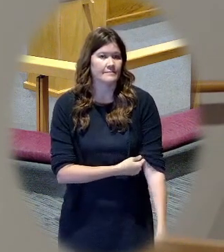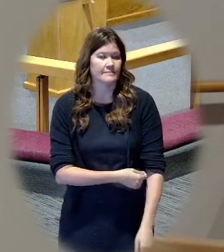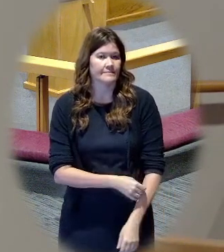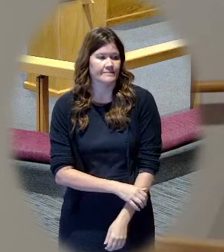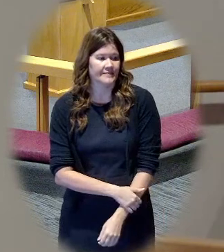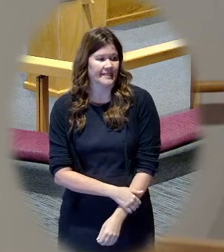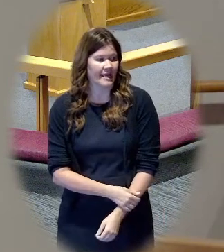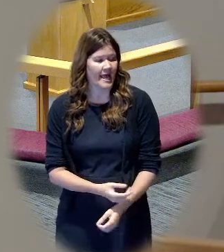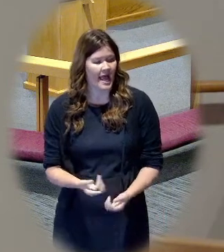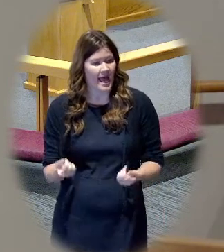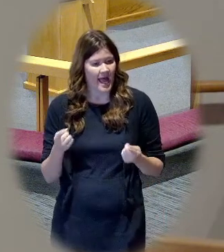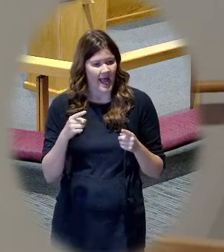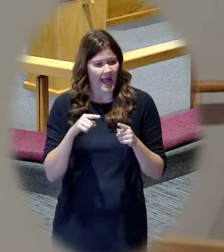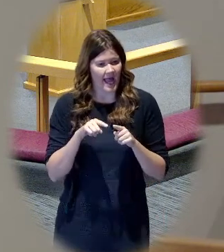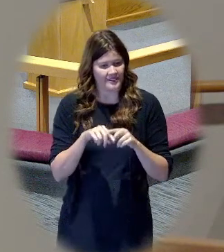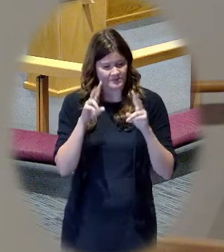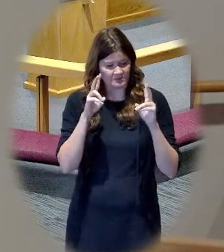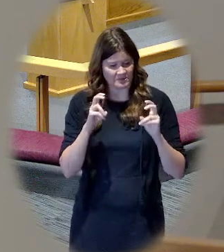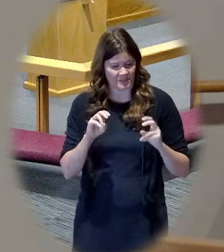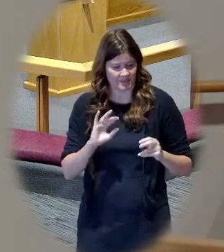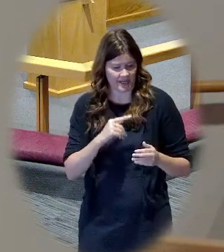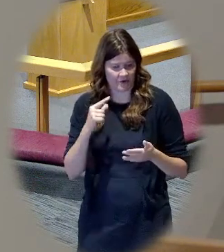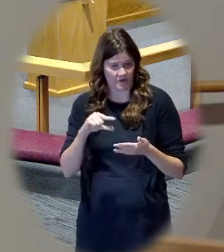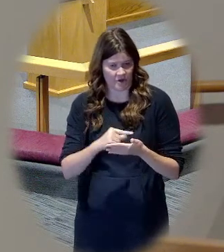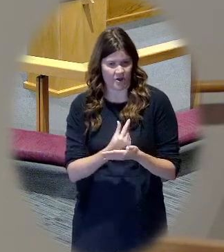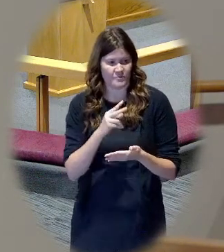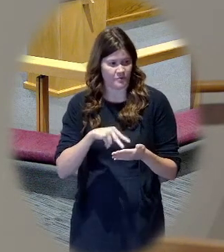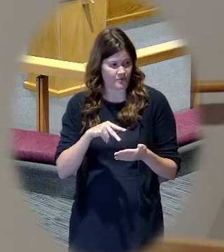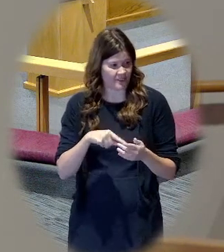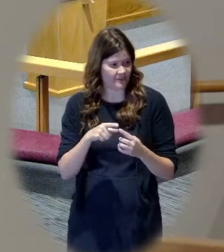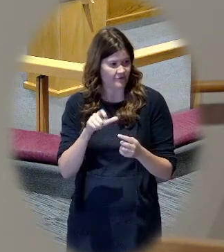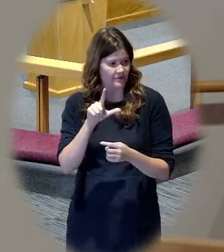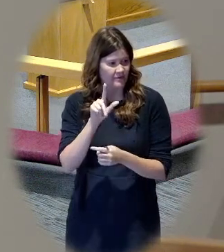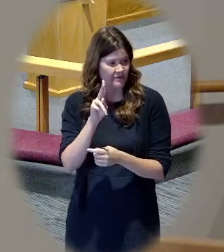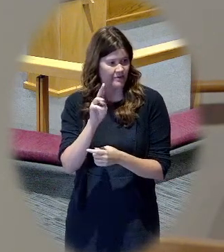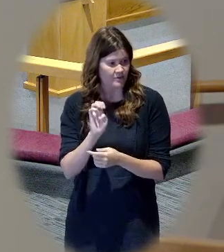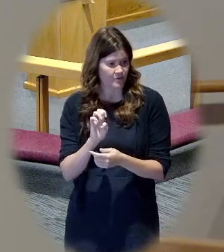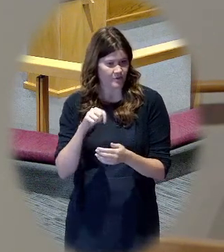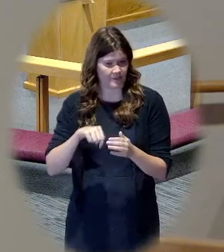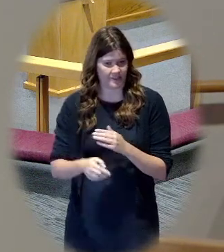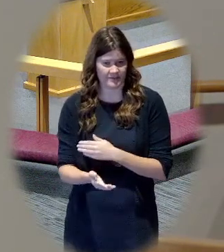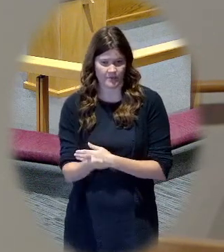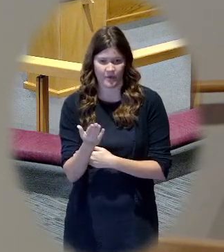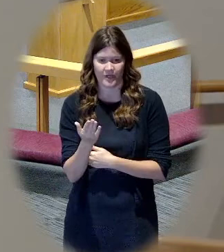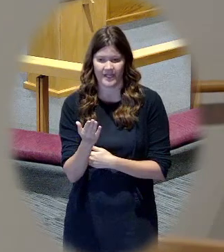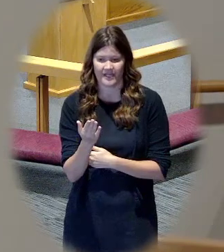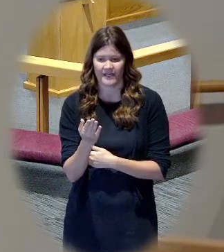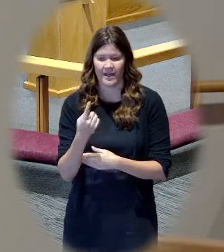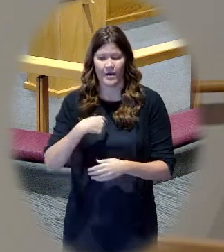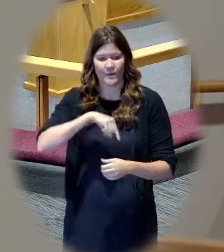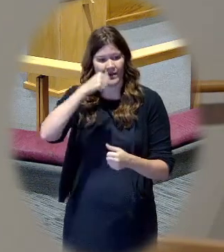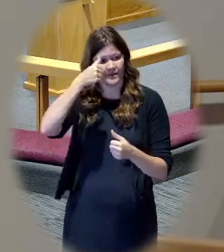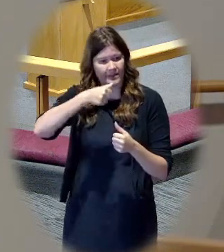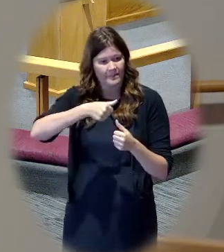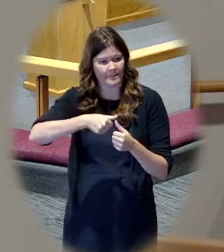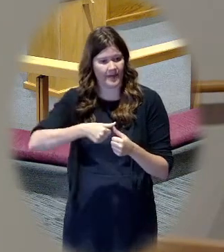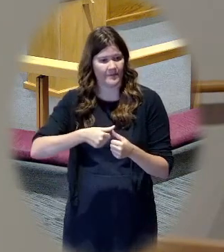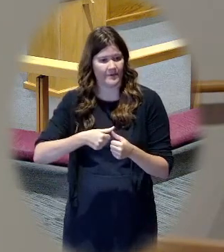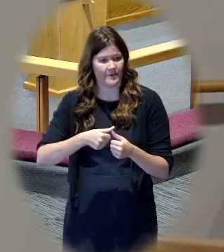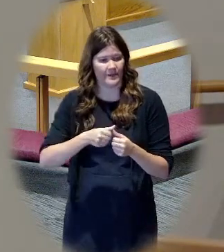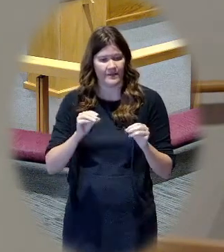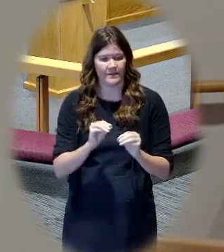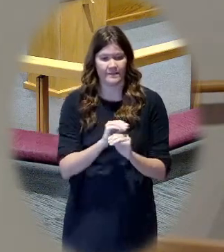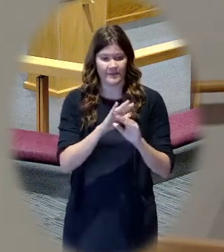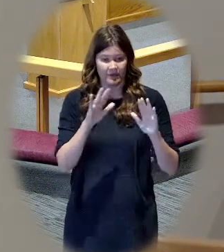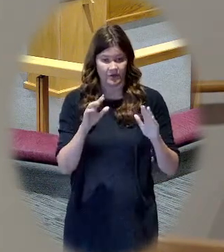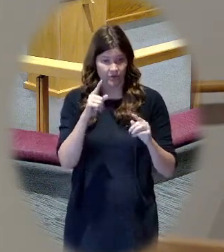As we get into our gospel lesson from Luke this morning, we remember the well-known miracle